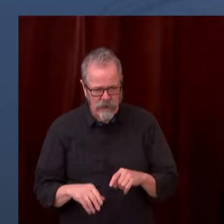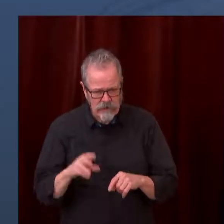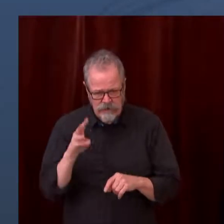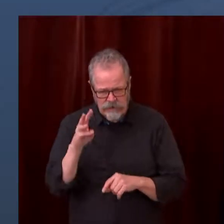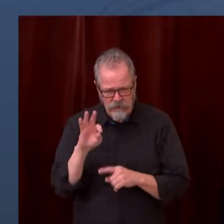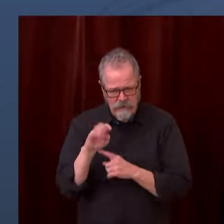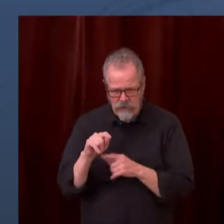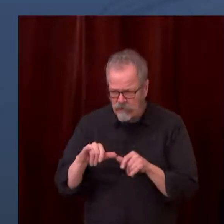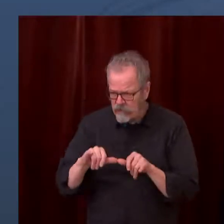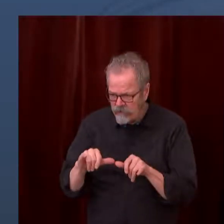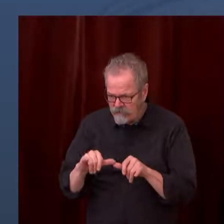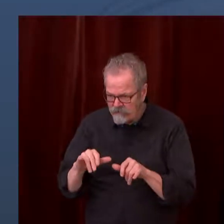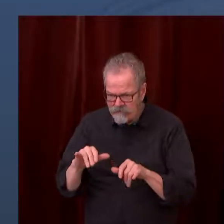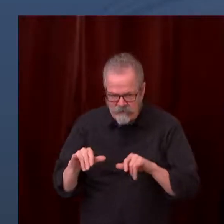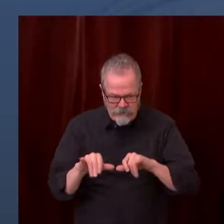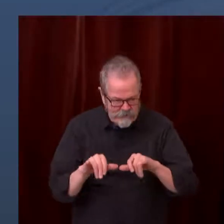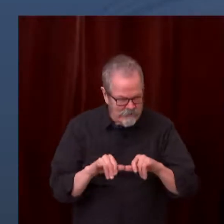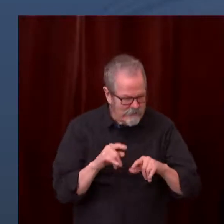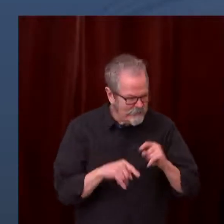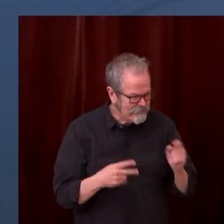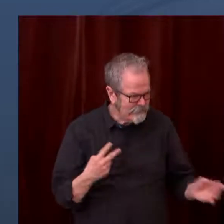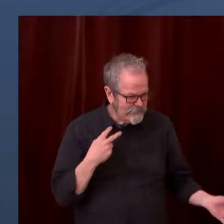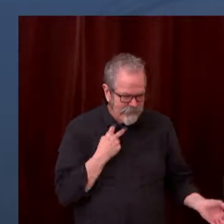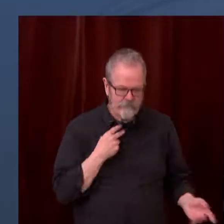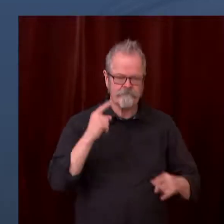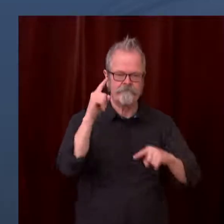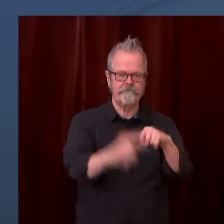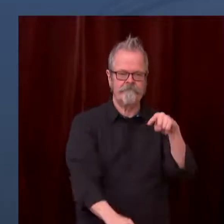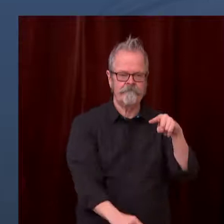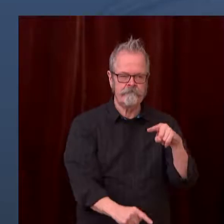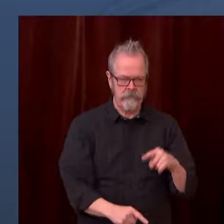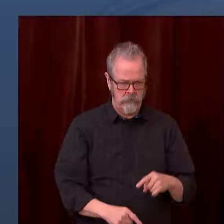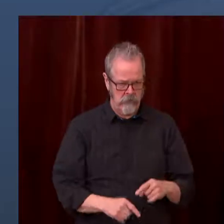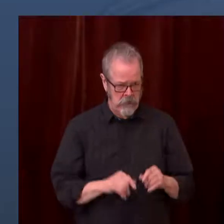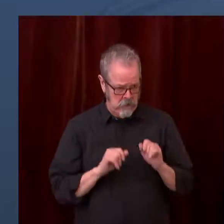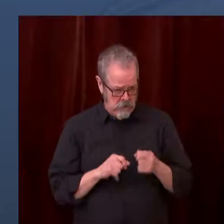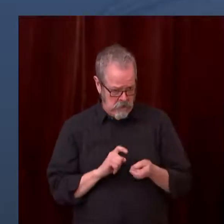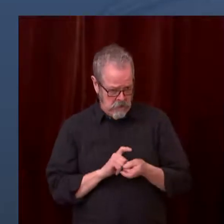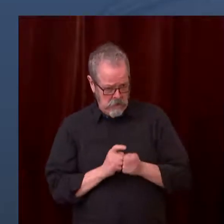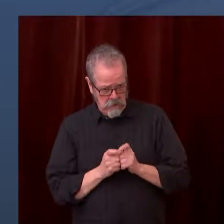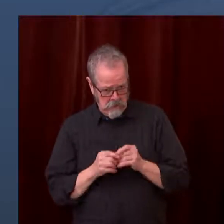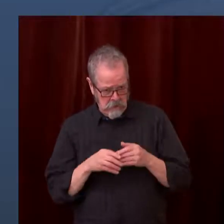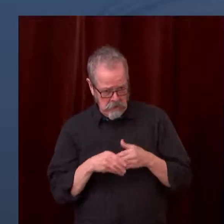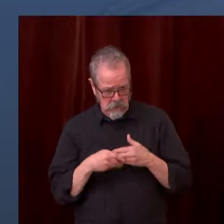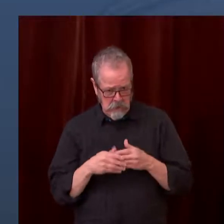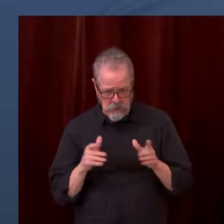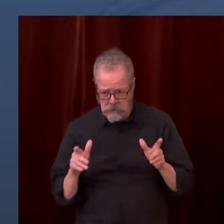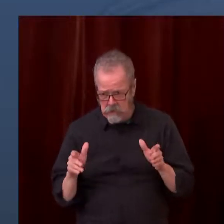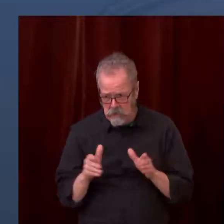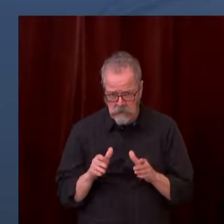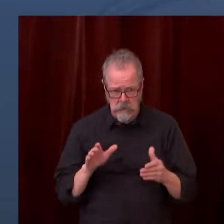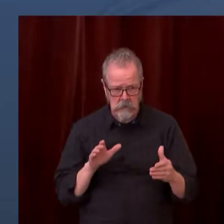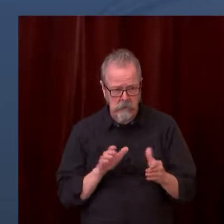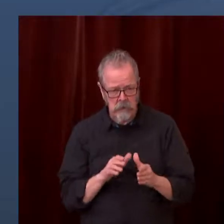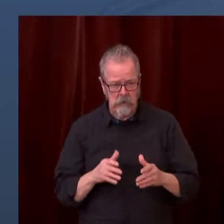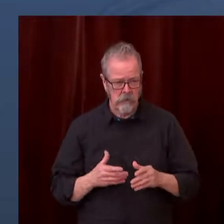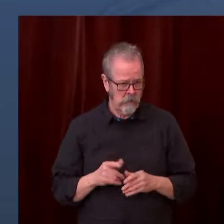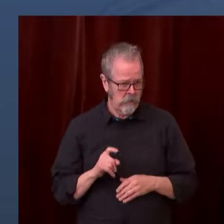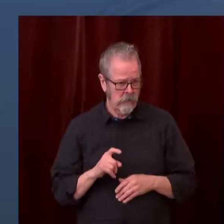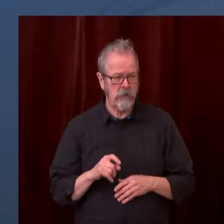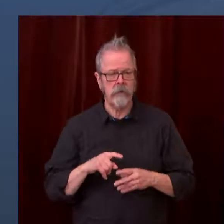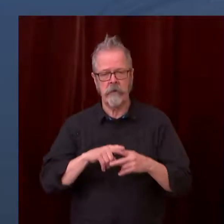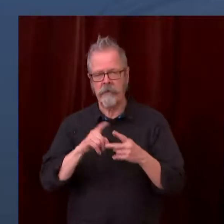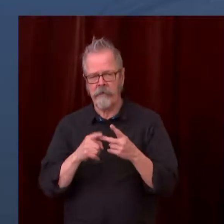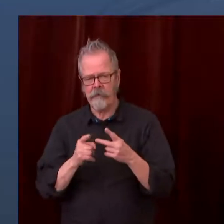long all 3 of these vaccines last. Why don't you take the vaccine question, Dr. SHAH? Yeah,